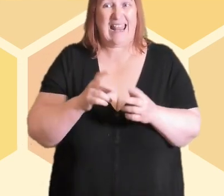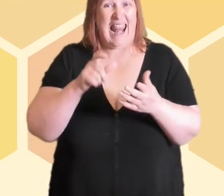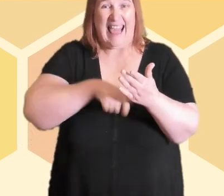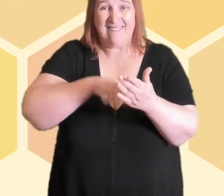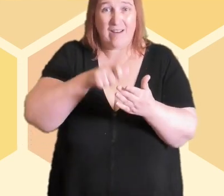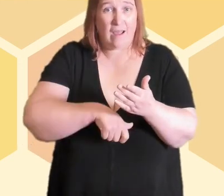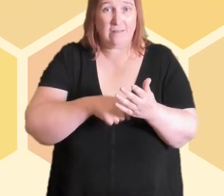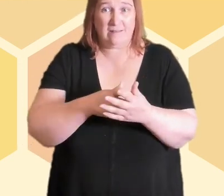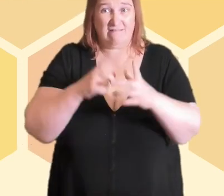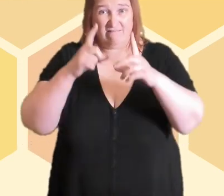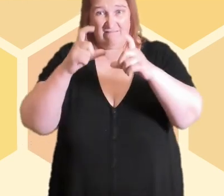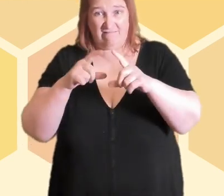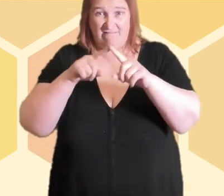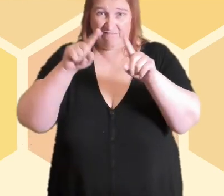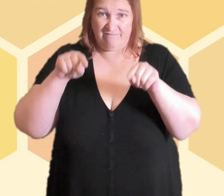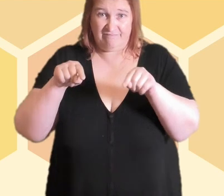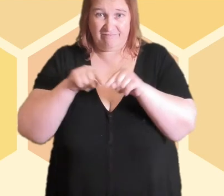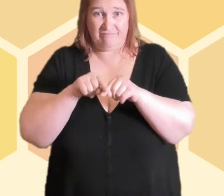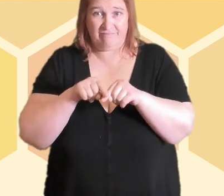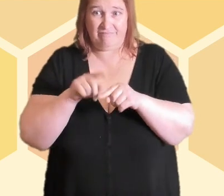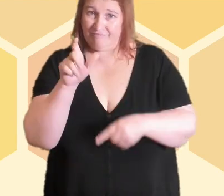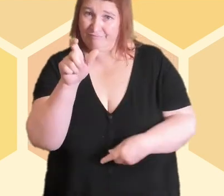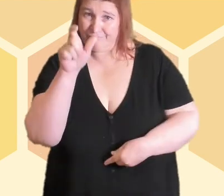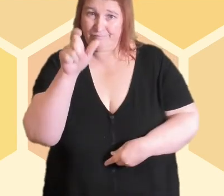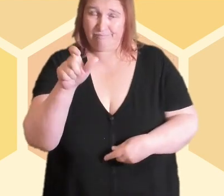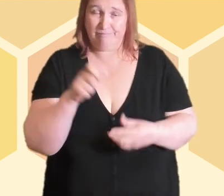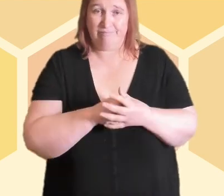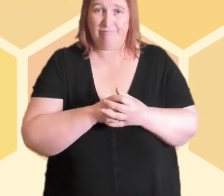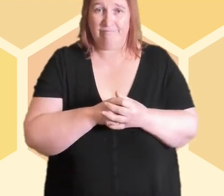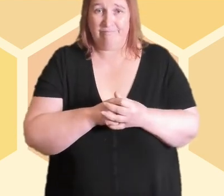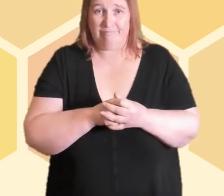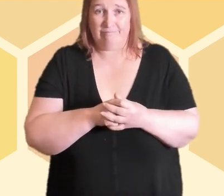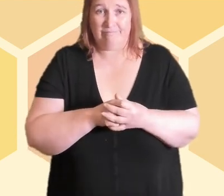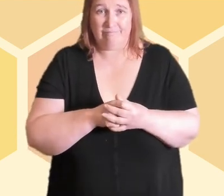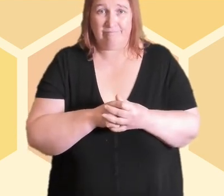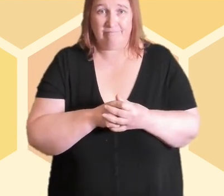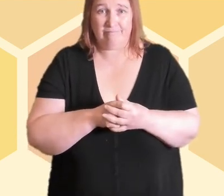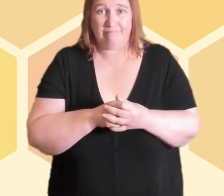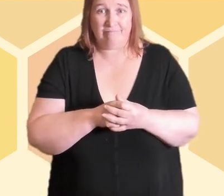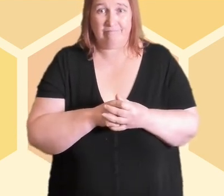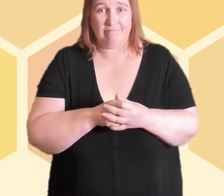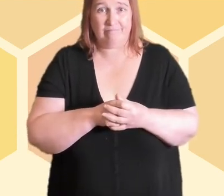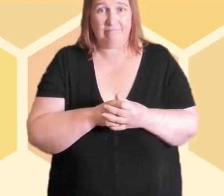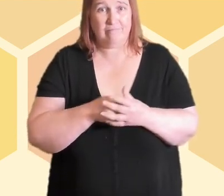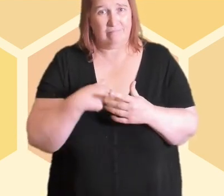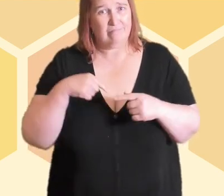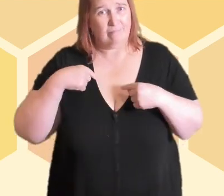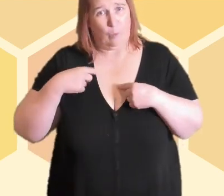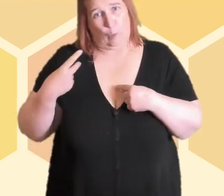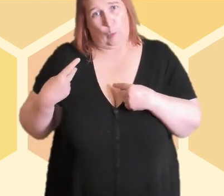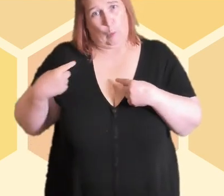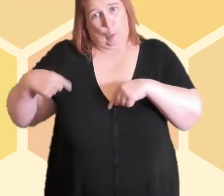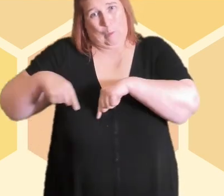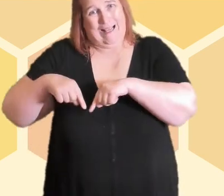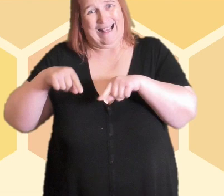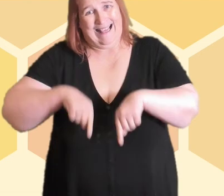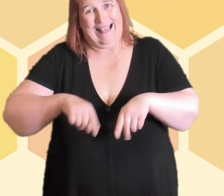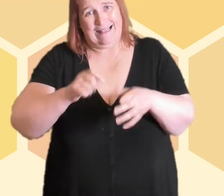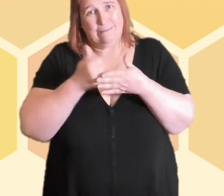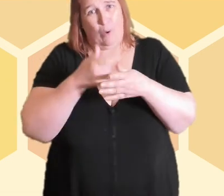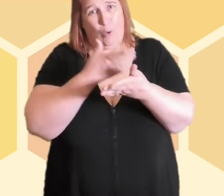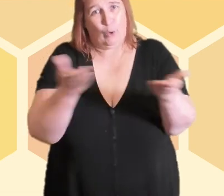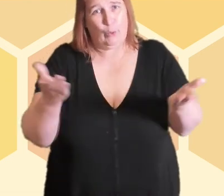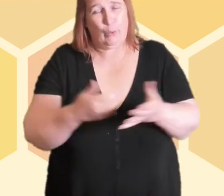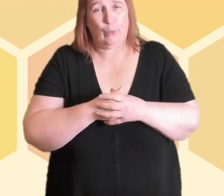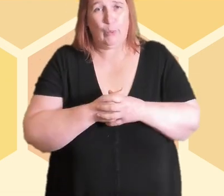also scanning the QR code on the screen. And we are here to support you in this journey.